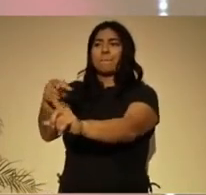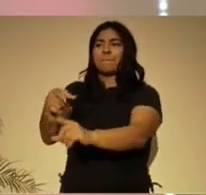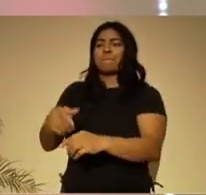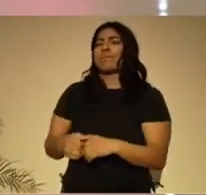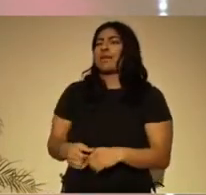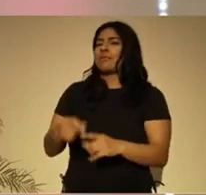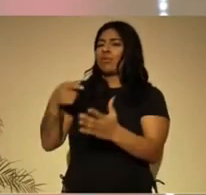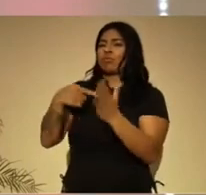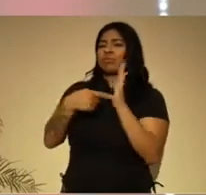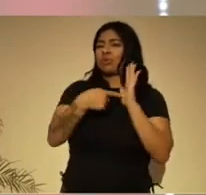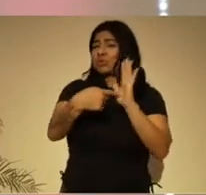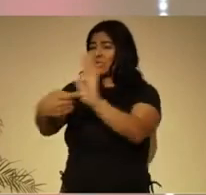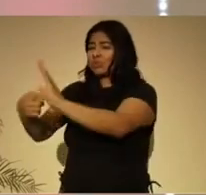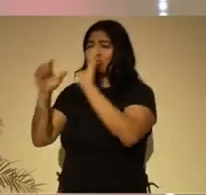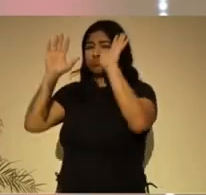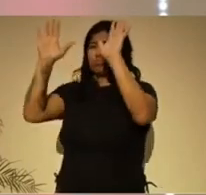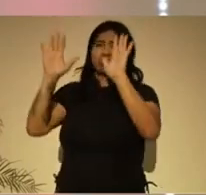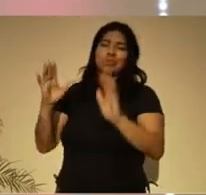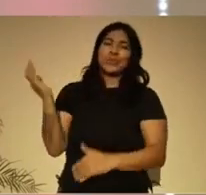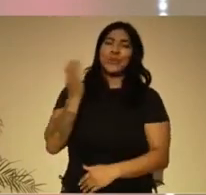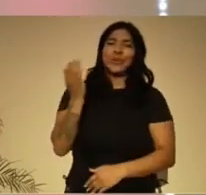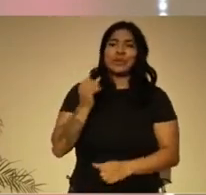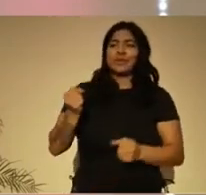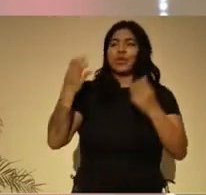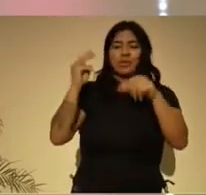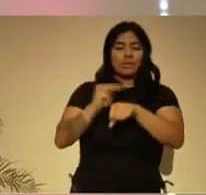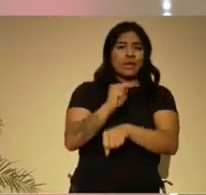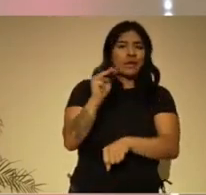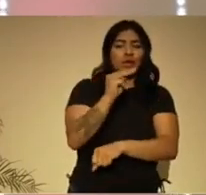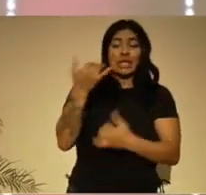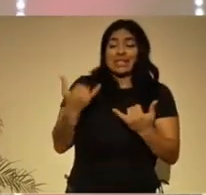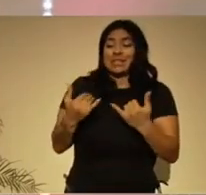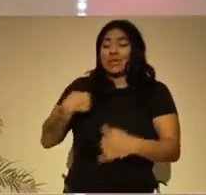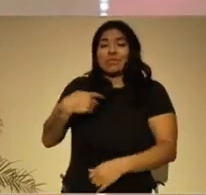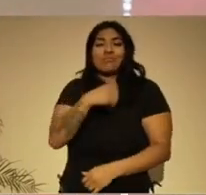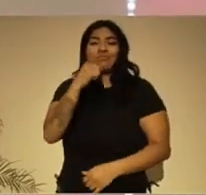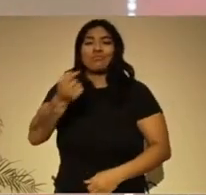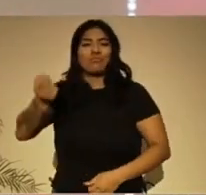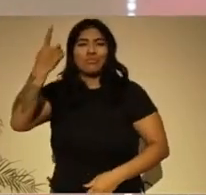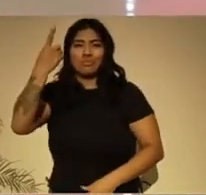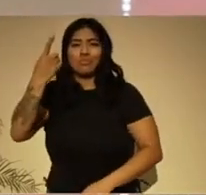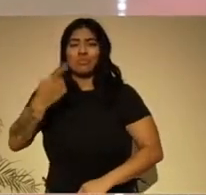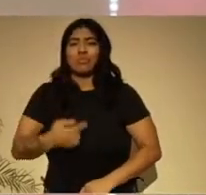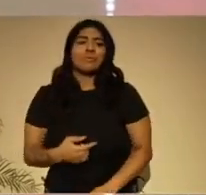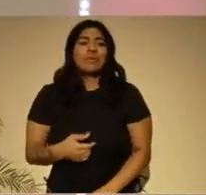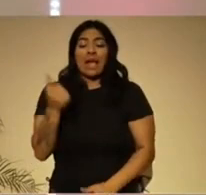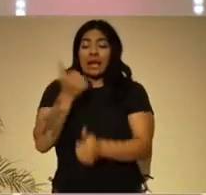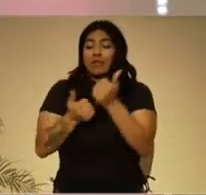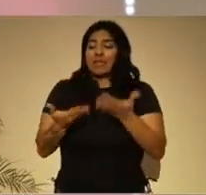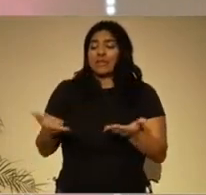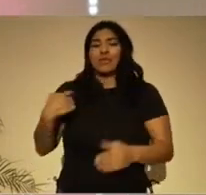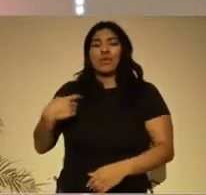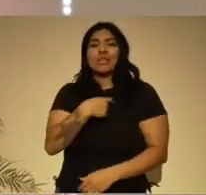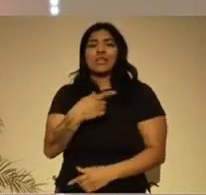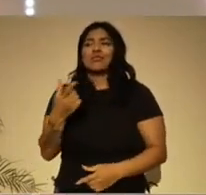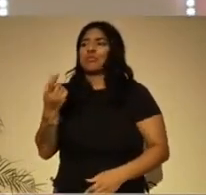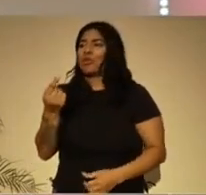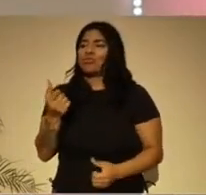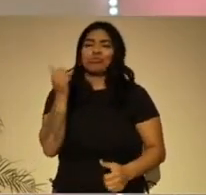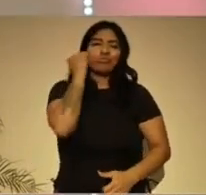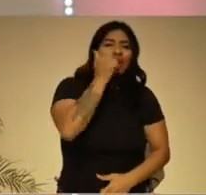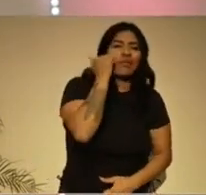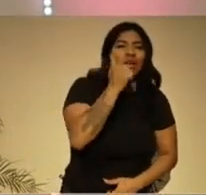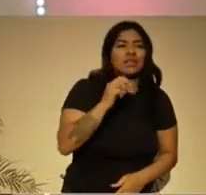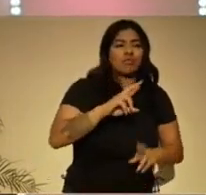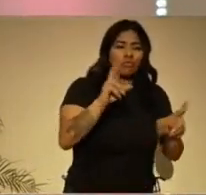reveal so many wonders, so many miracles that today we will not understand. Everything that we do from the day to day, from